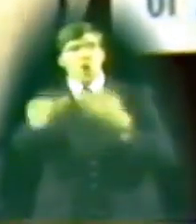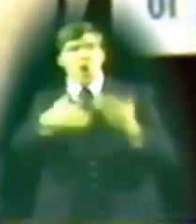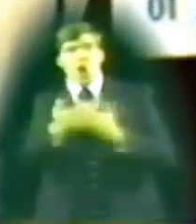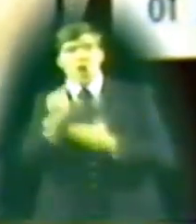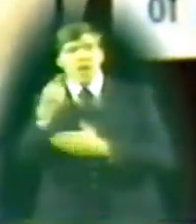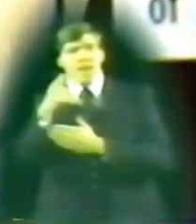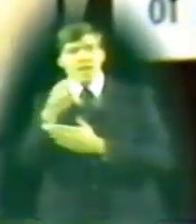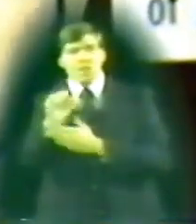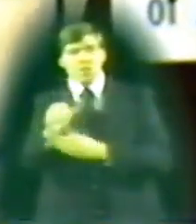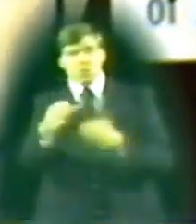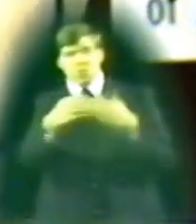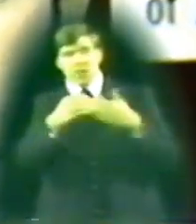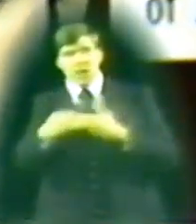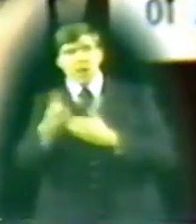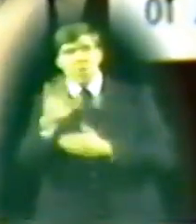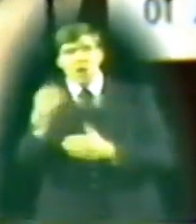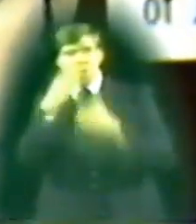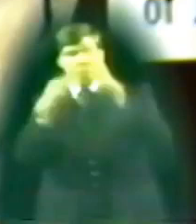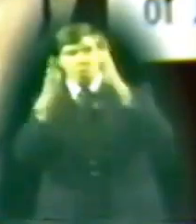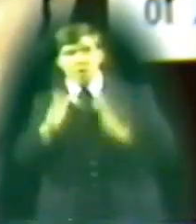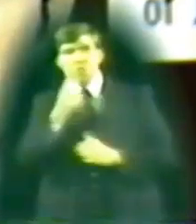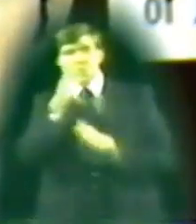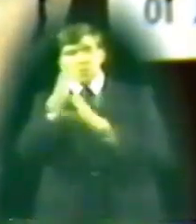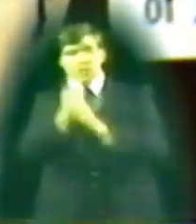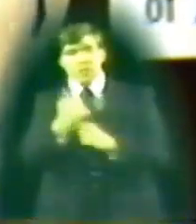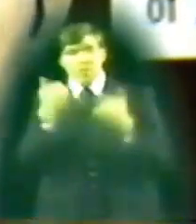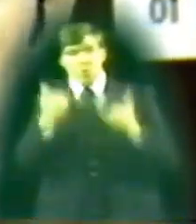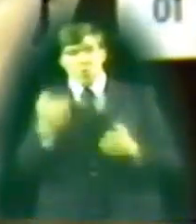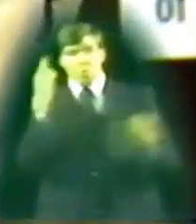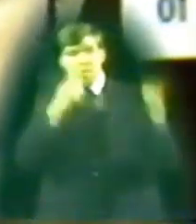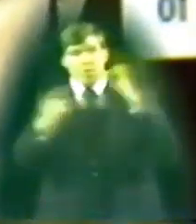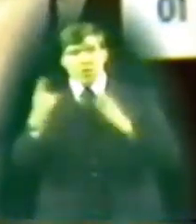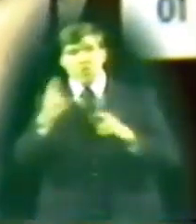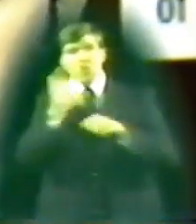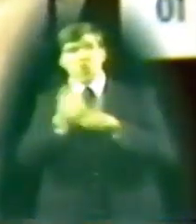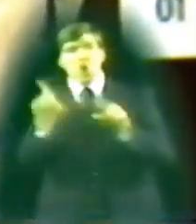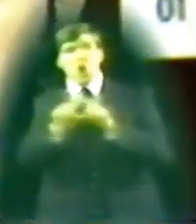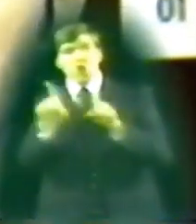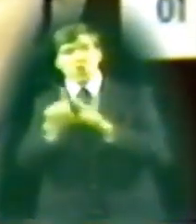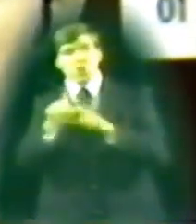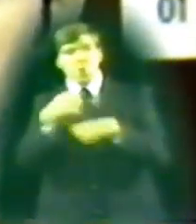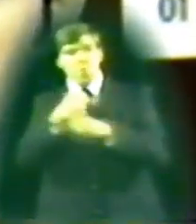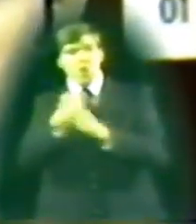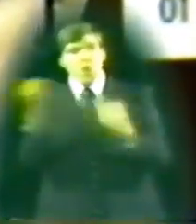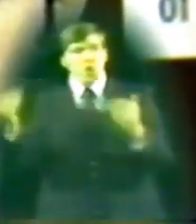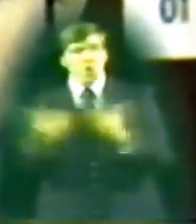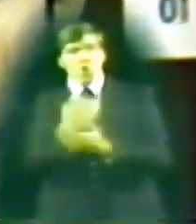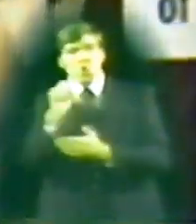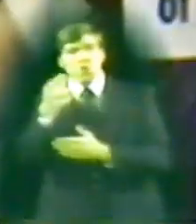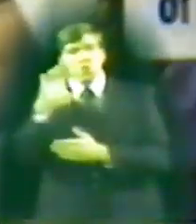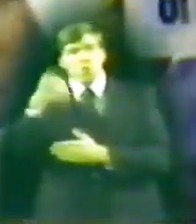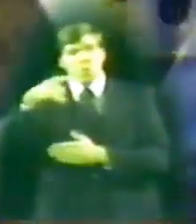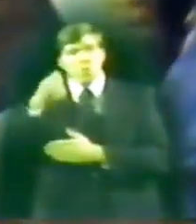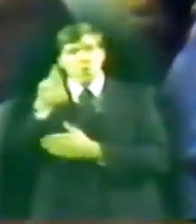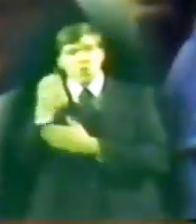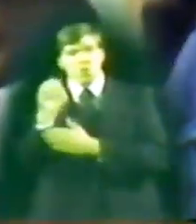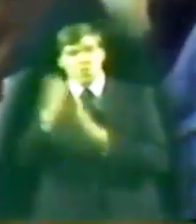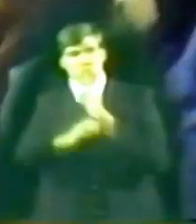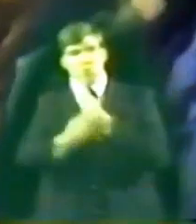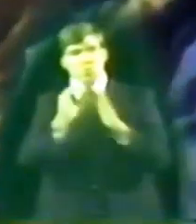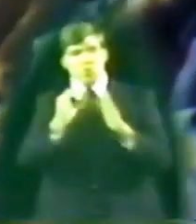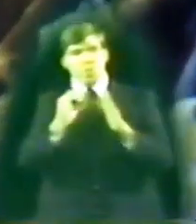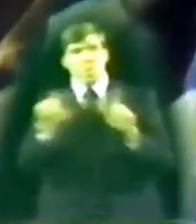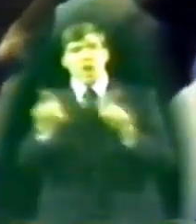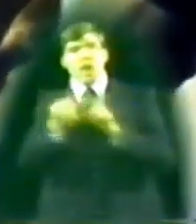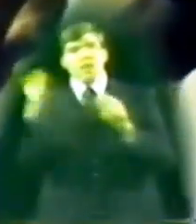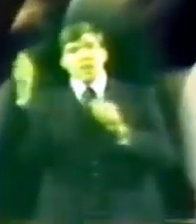has been guided by prophets who received current revelation, the church also produced new and additional scripture. As